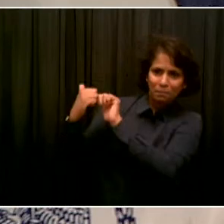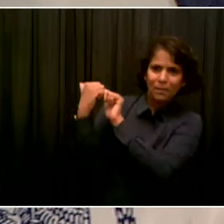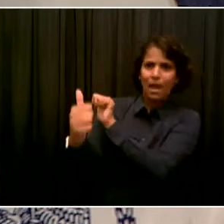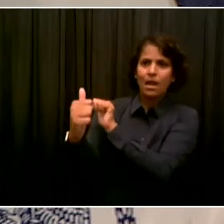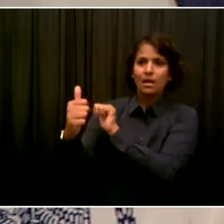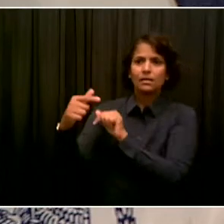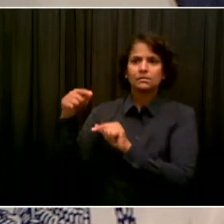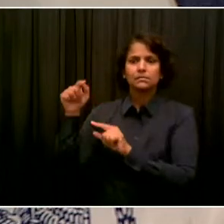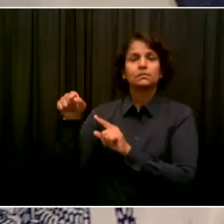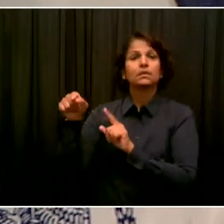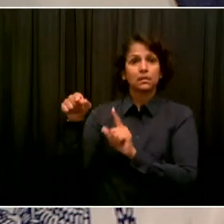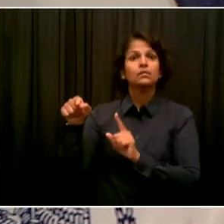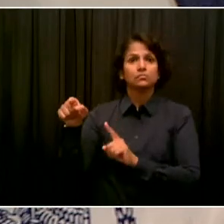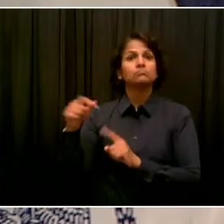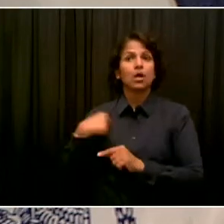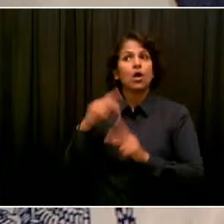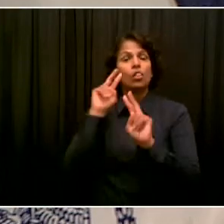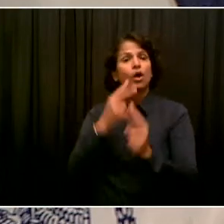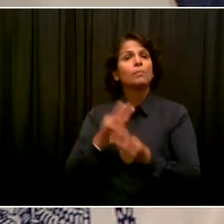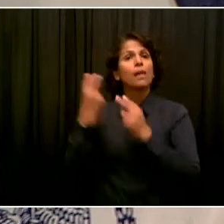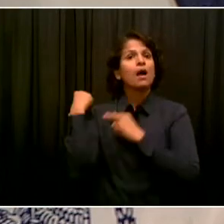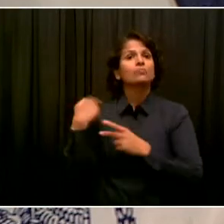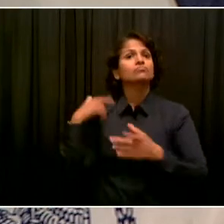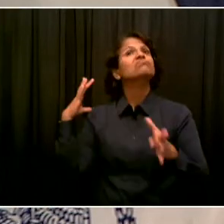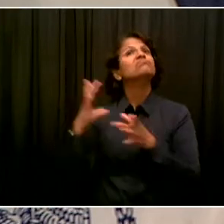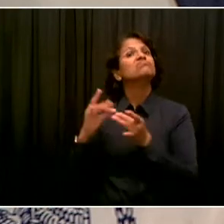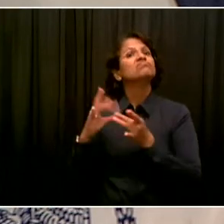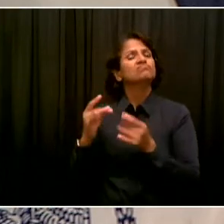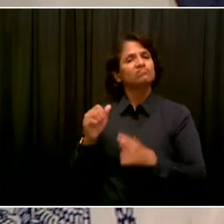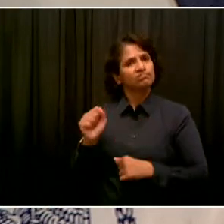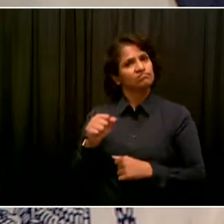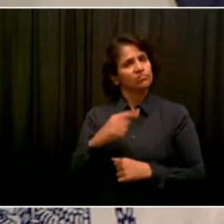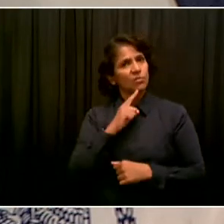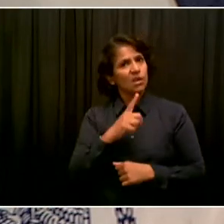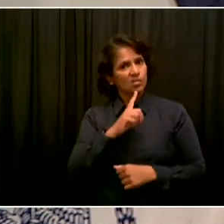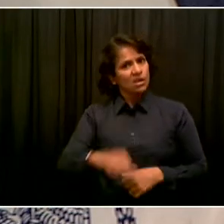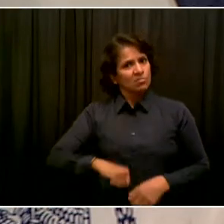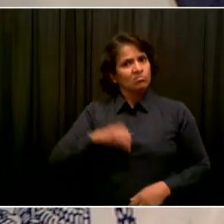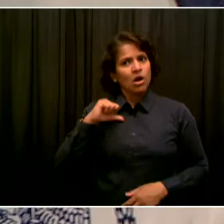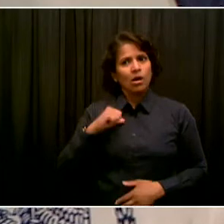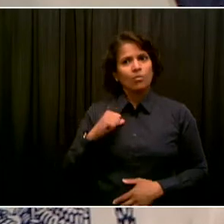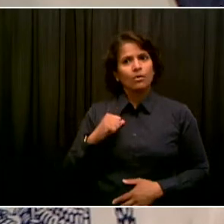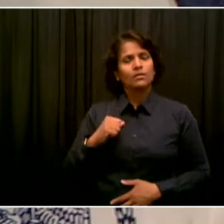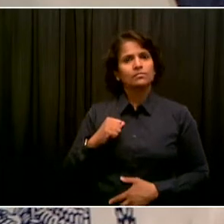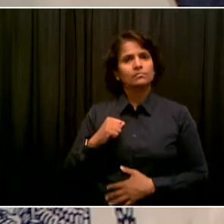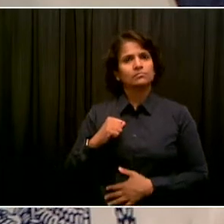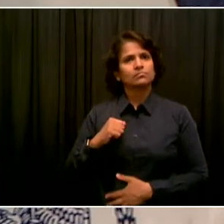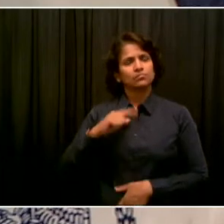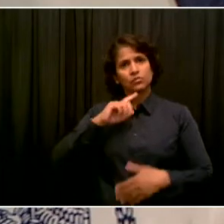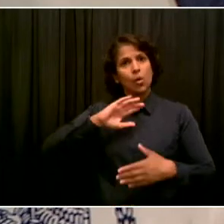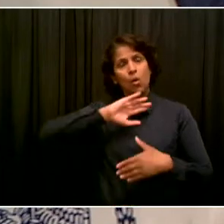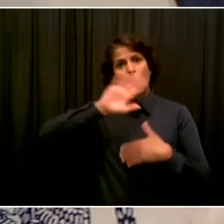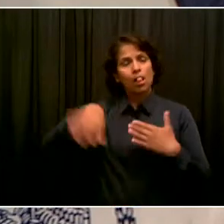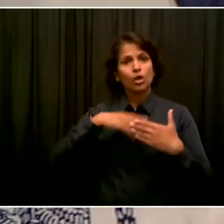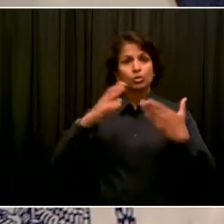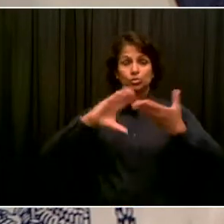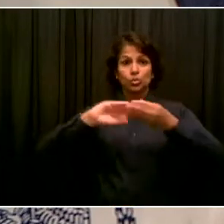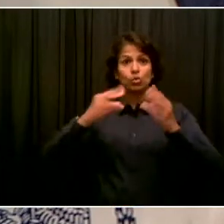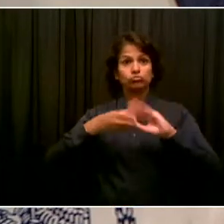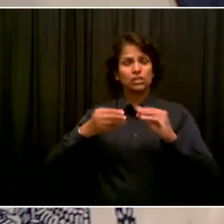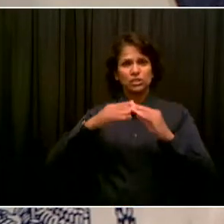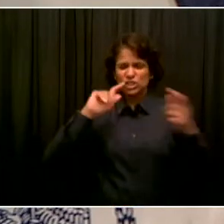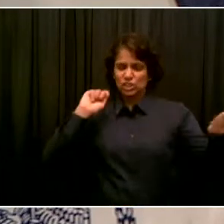I'm proud of is we've changed the entire dialogue, the entire assumption about what can be done. When I announced Vision Zero in